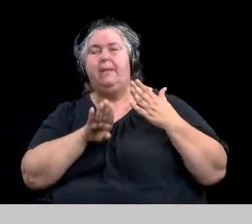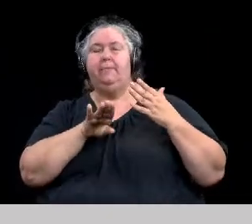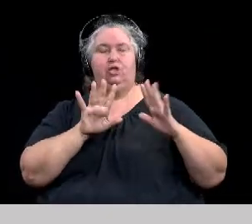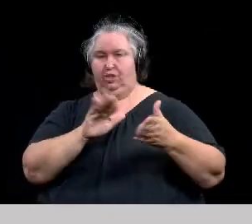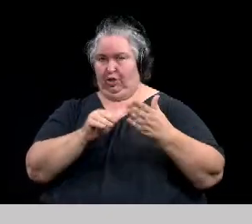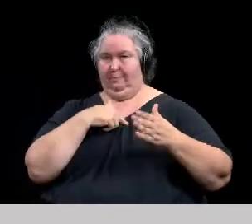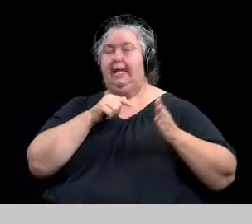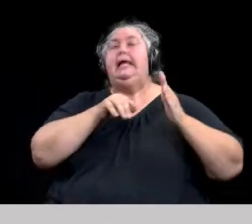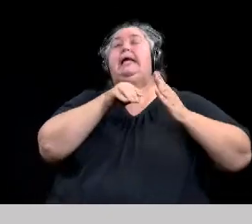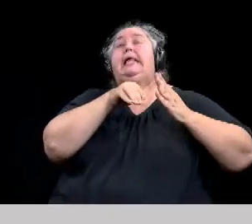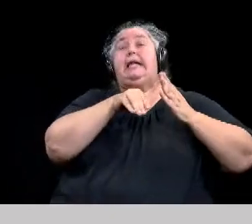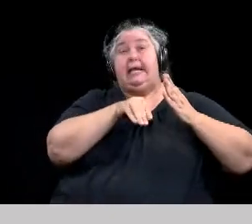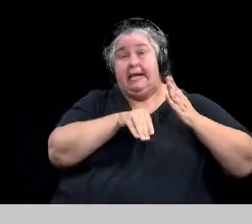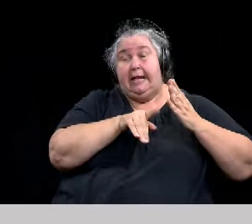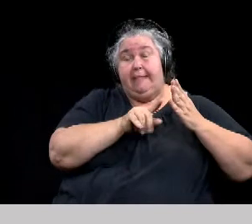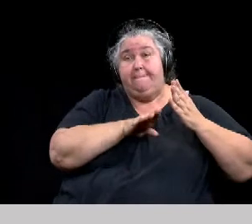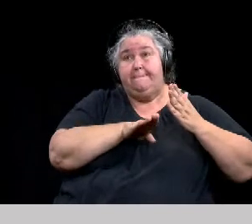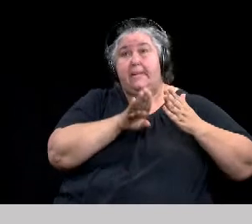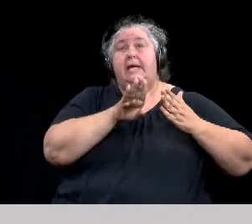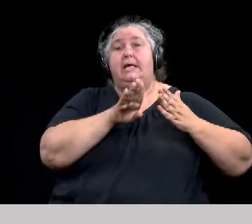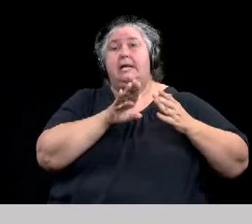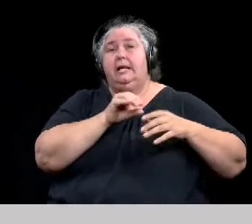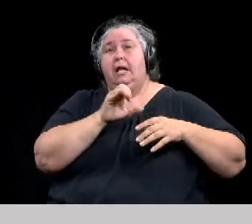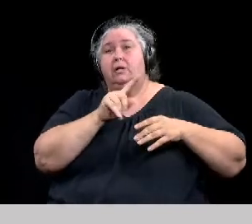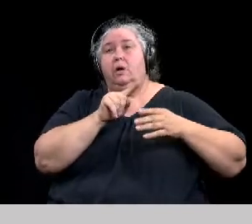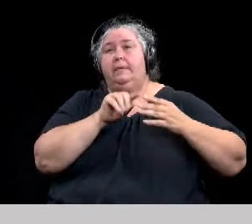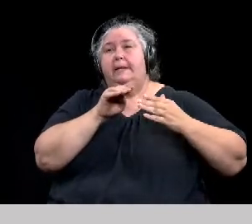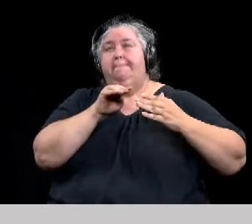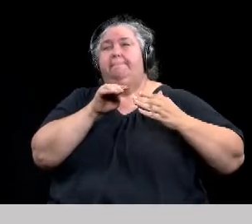cases per day per 100,000 in Texas.